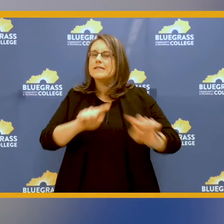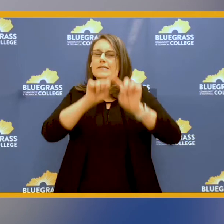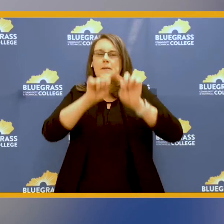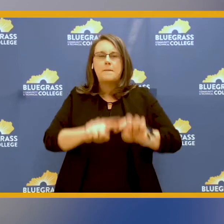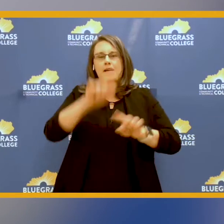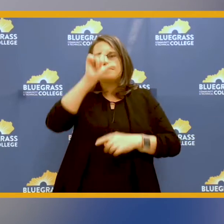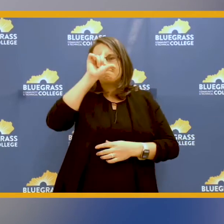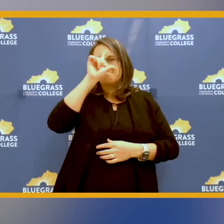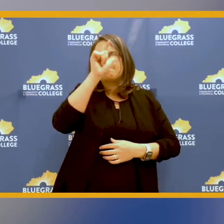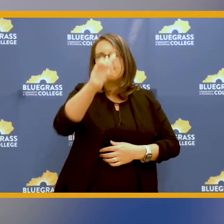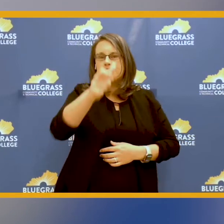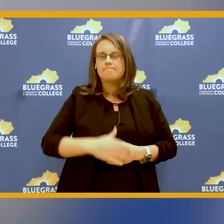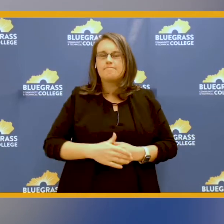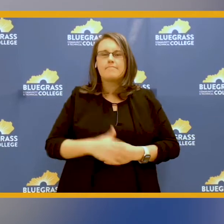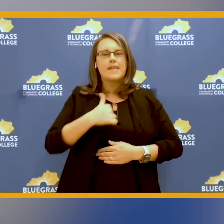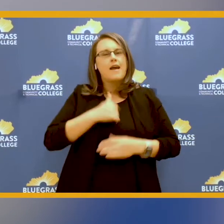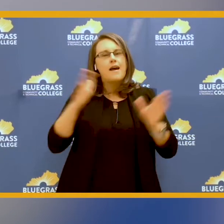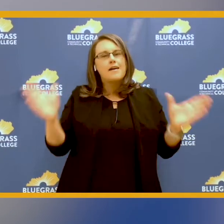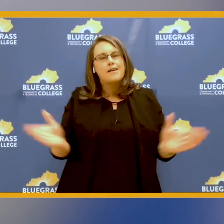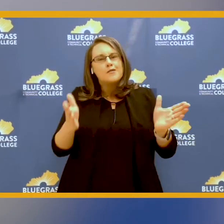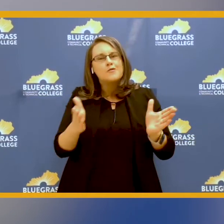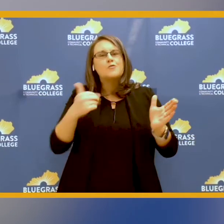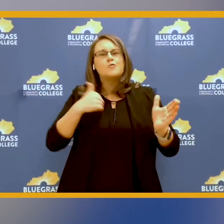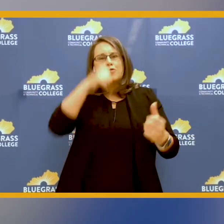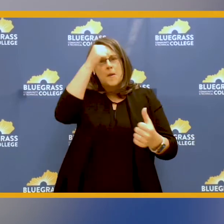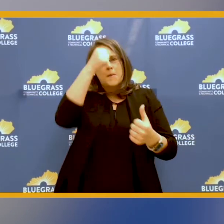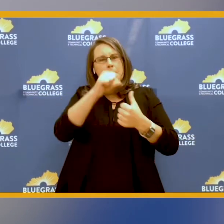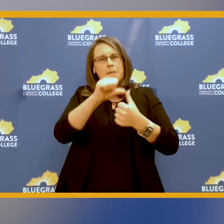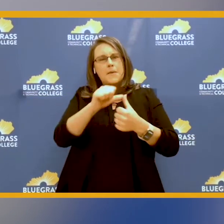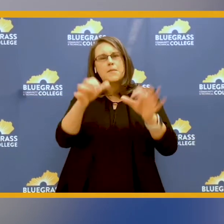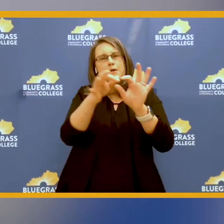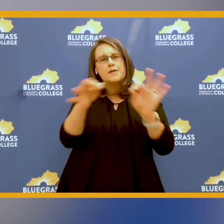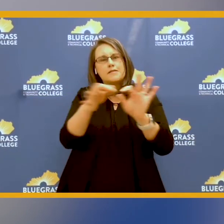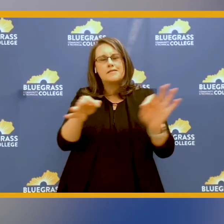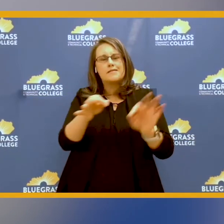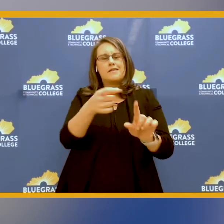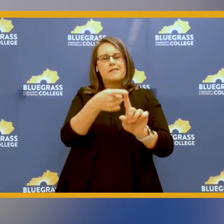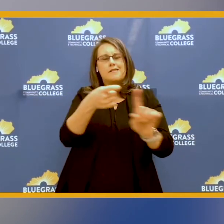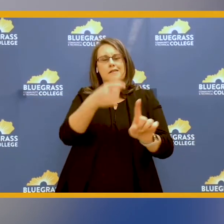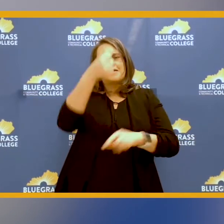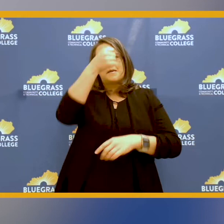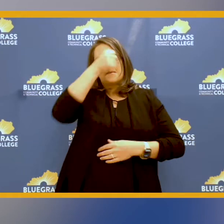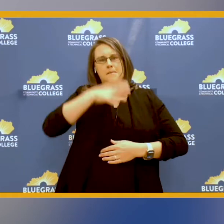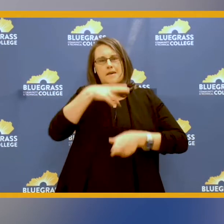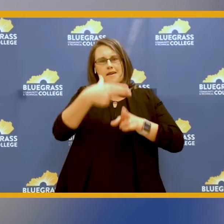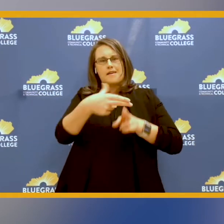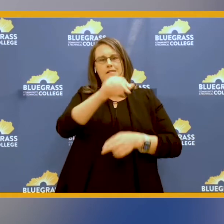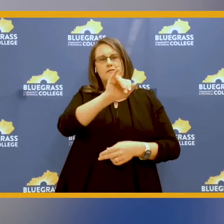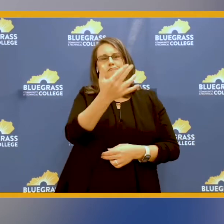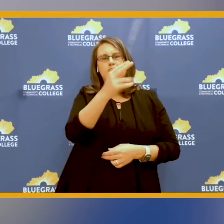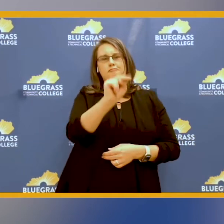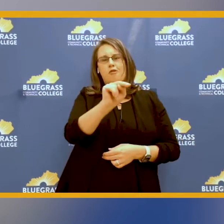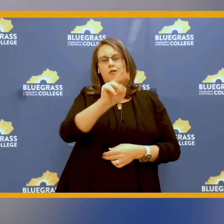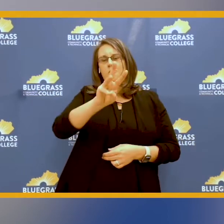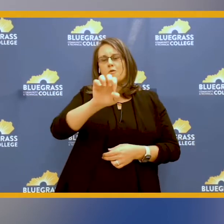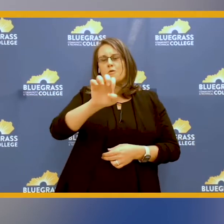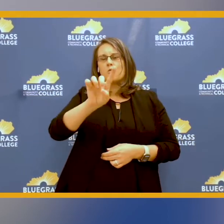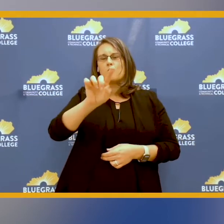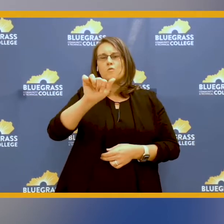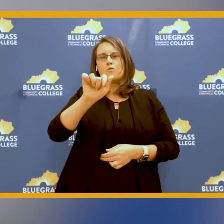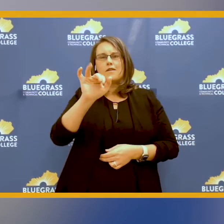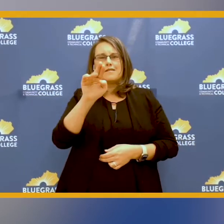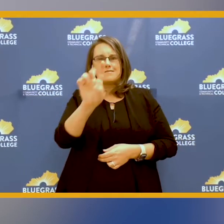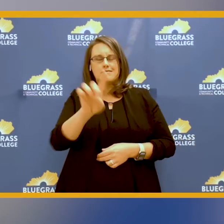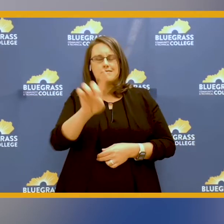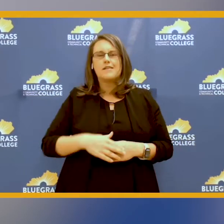you. I encourage you to remember this statement of John Wooden. Things turn